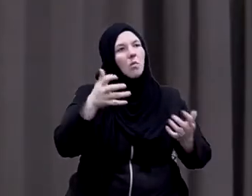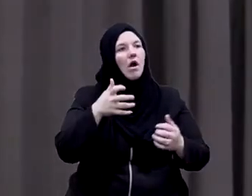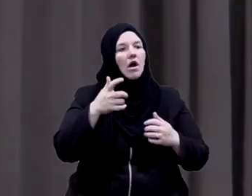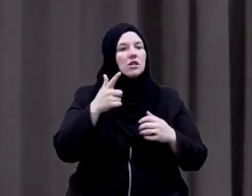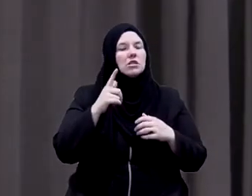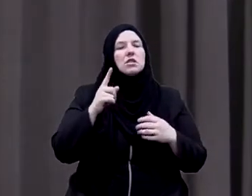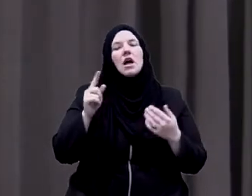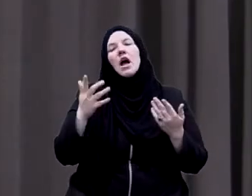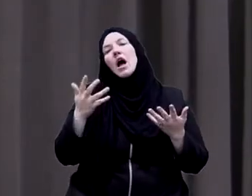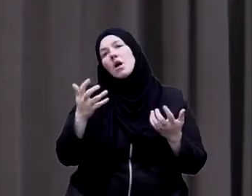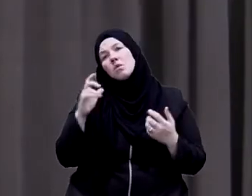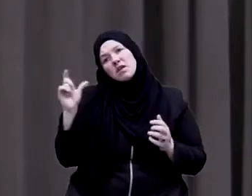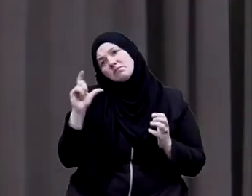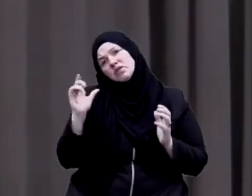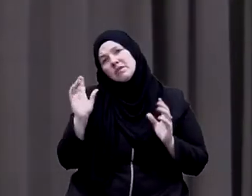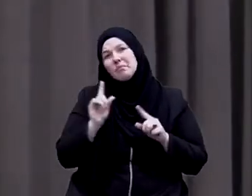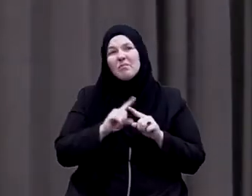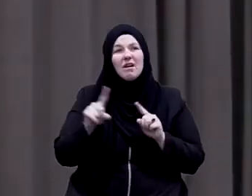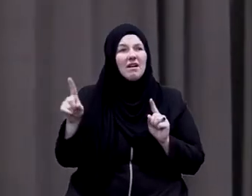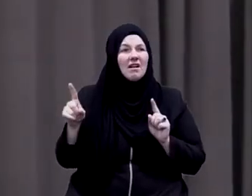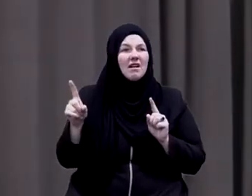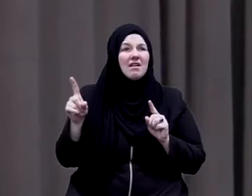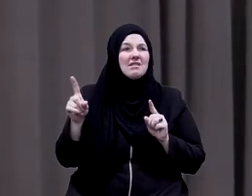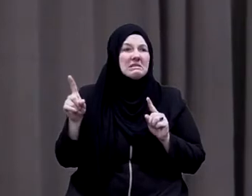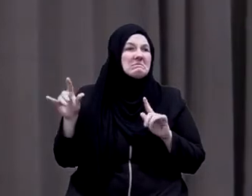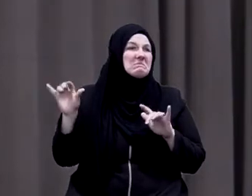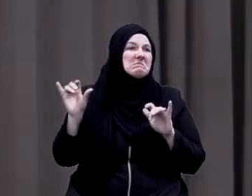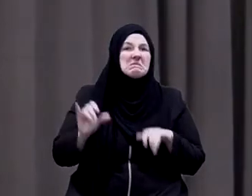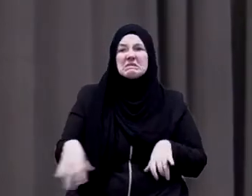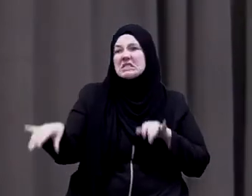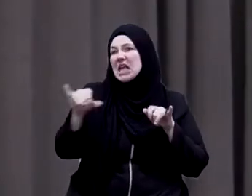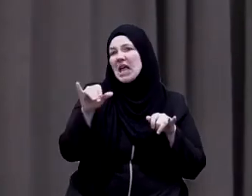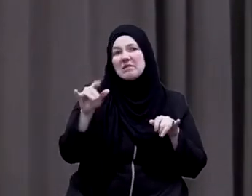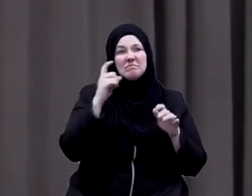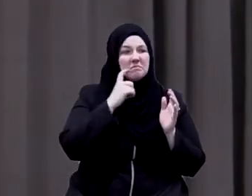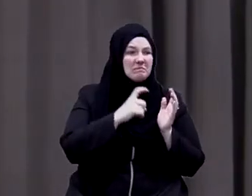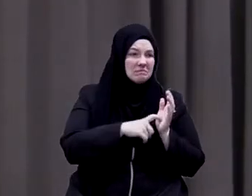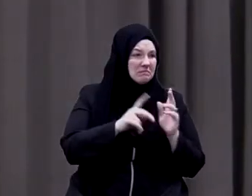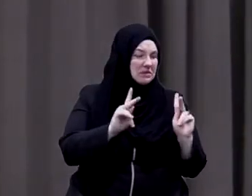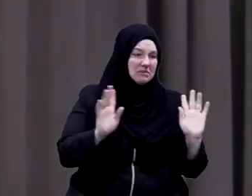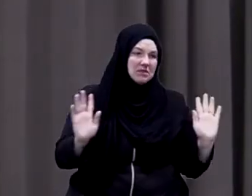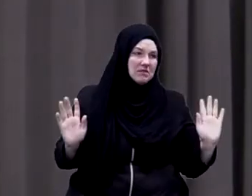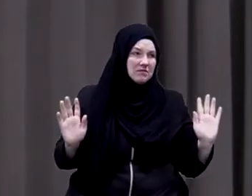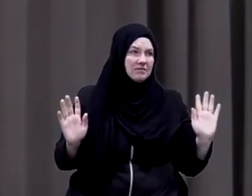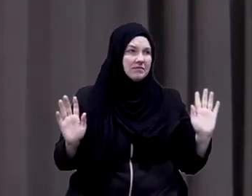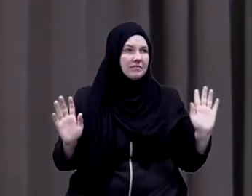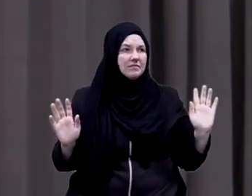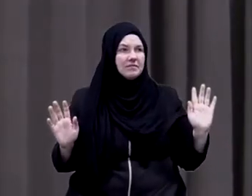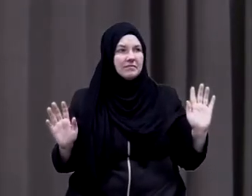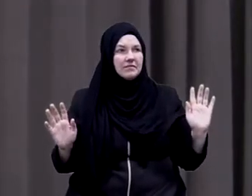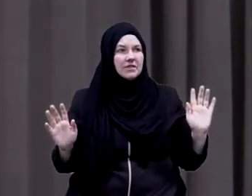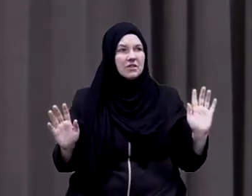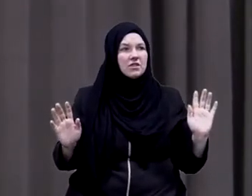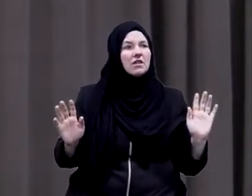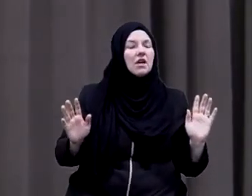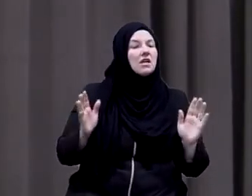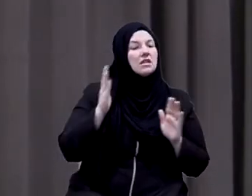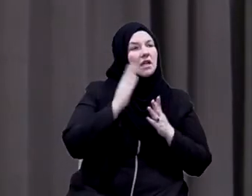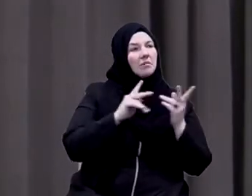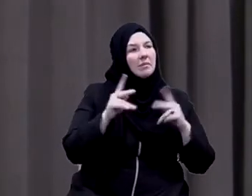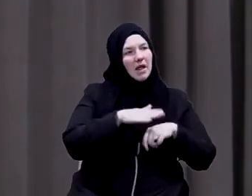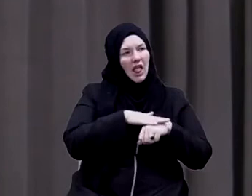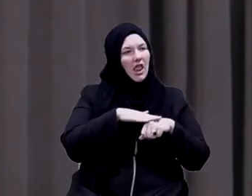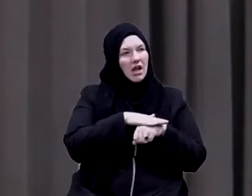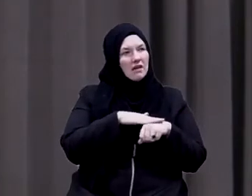be like Western noted heroes, achievers, because